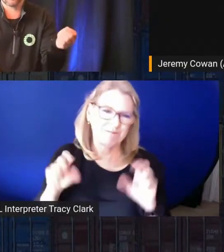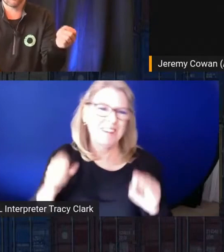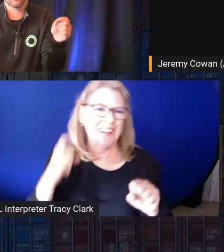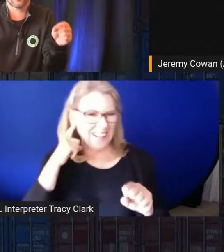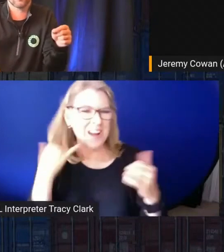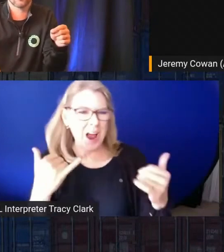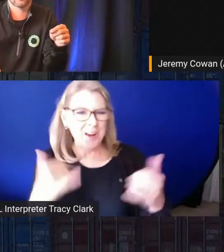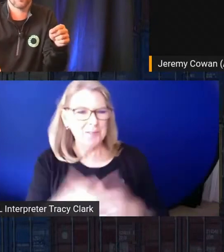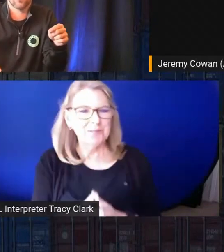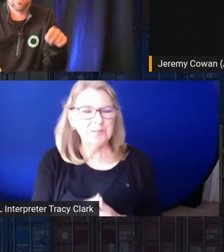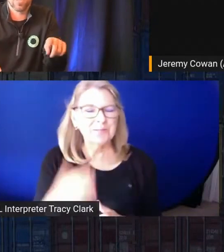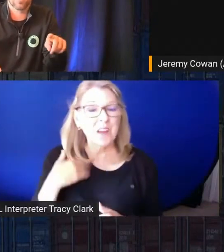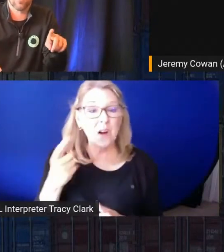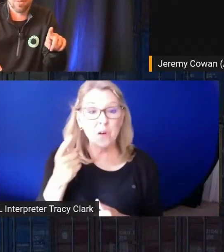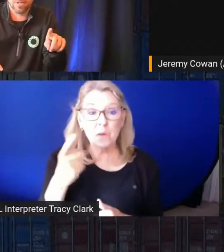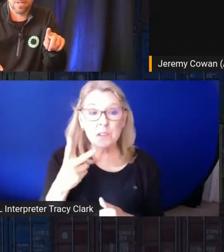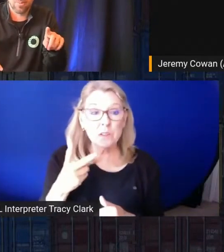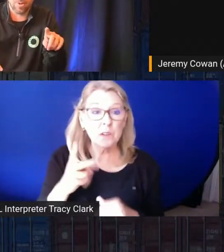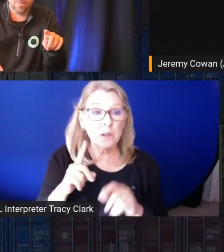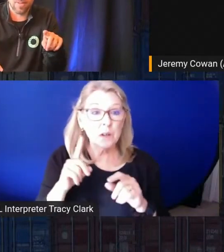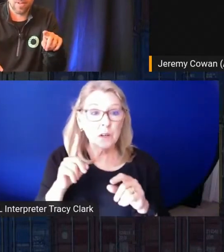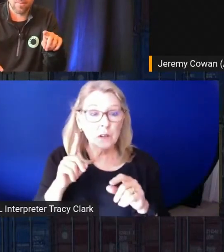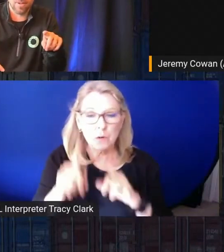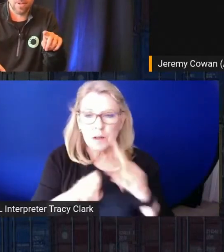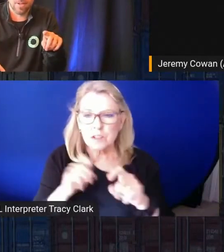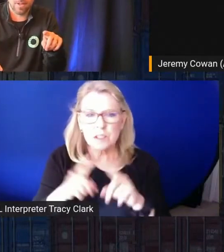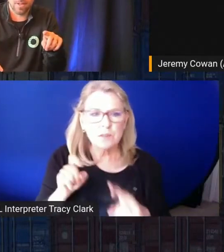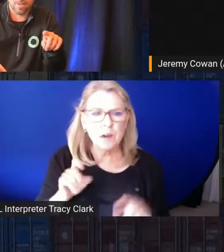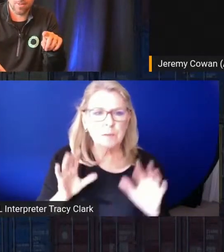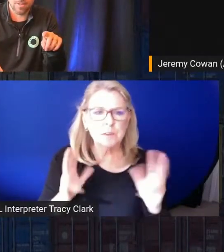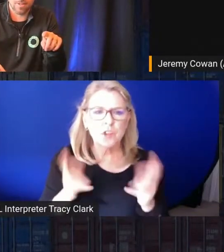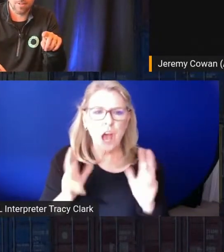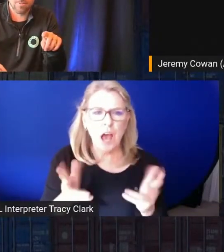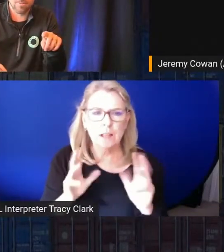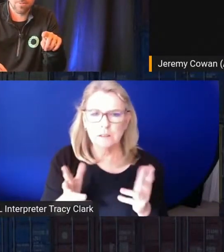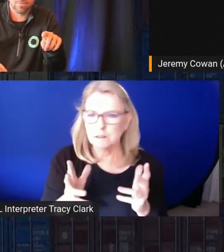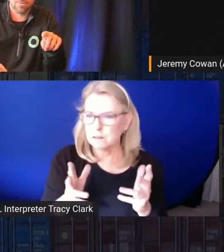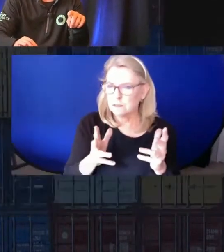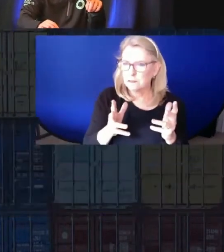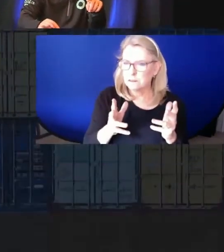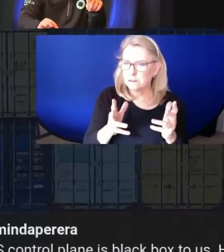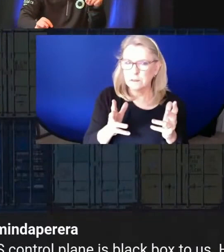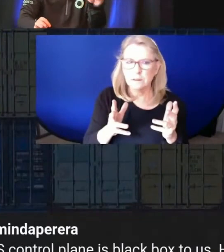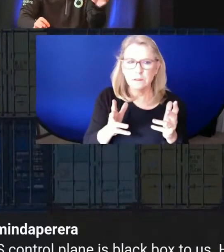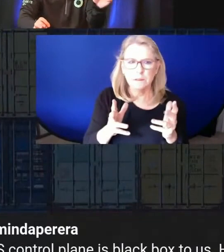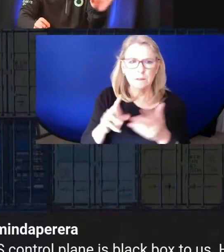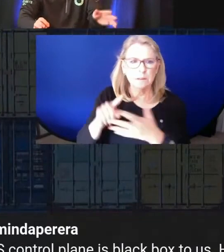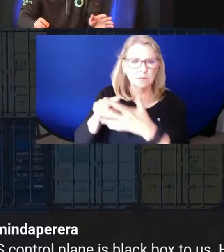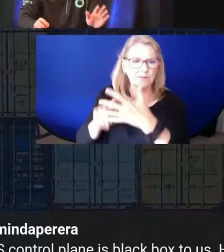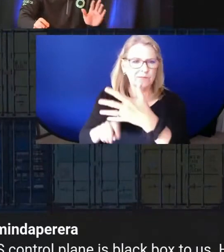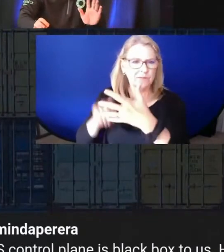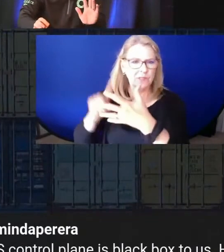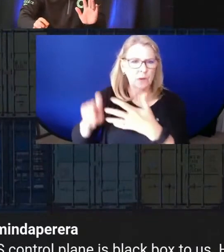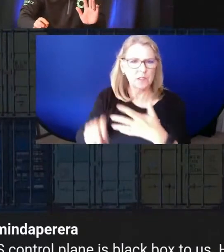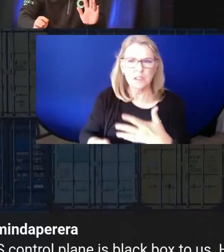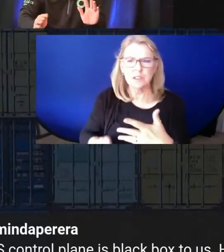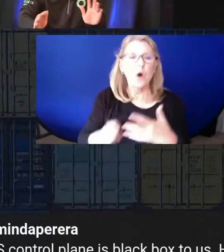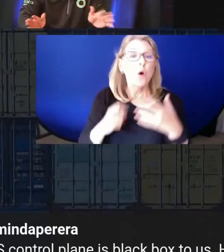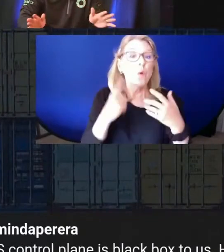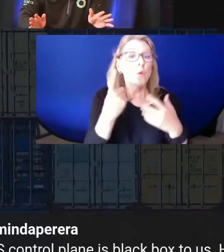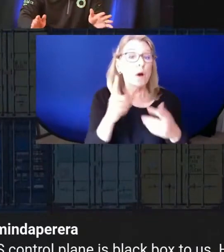There are a couple questions from chat that I wanted to bring in. One of them, where'd it go? Was just